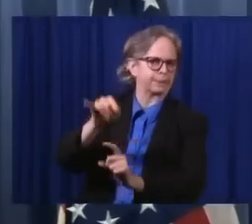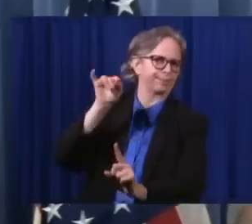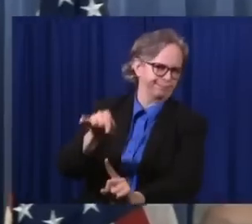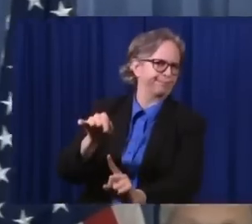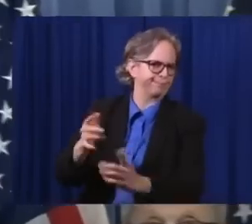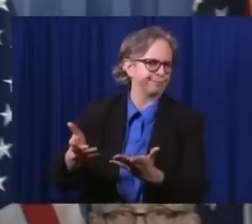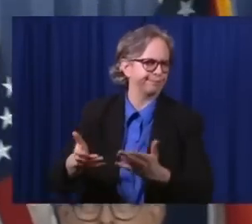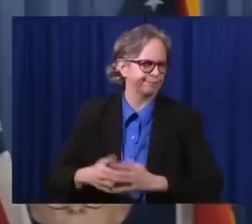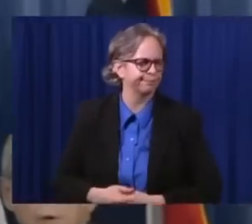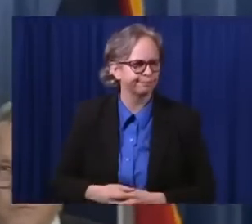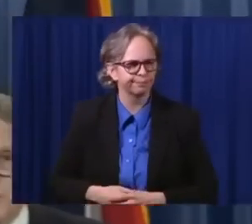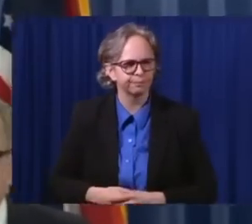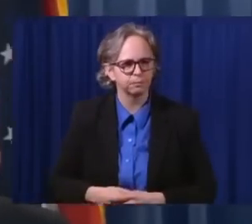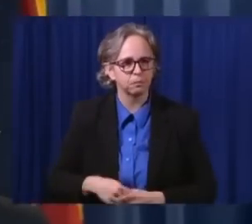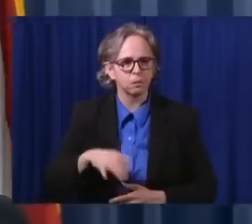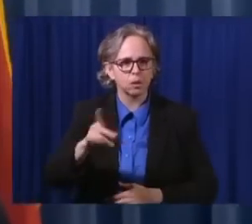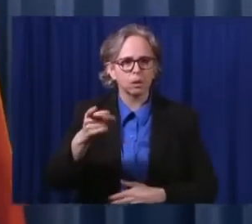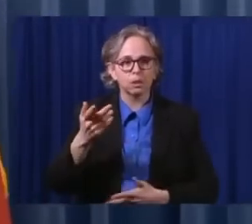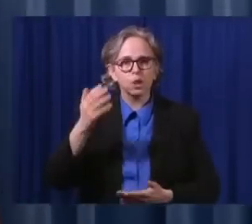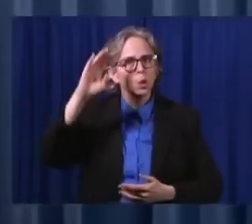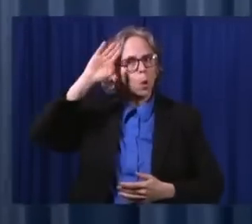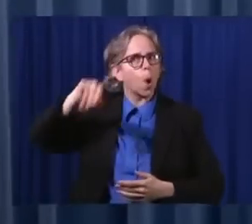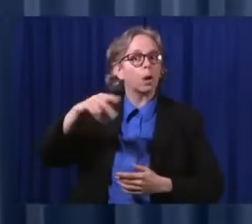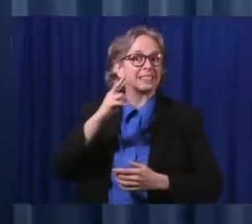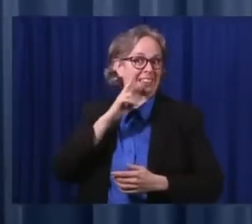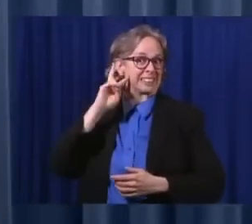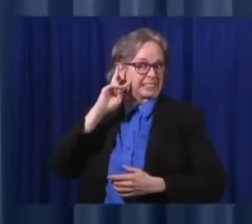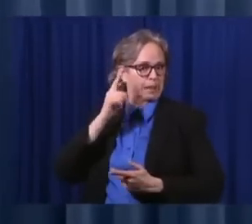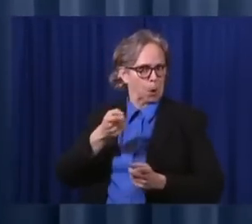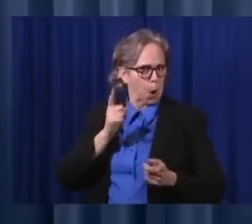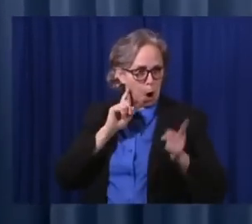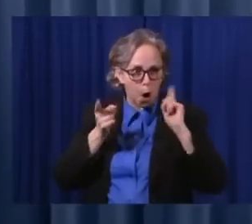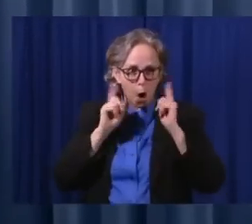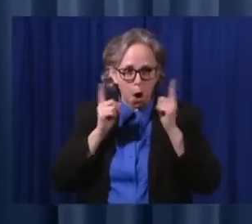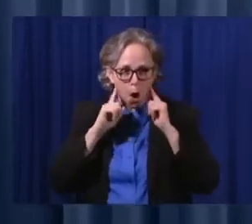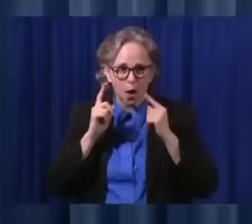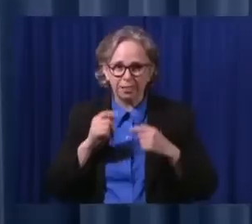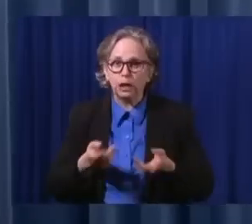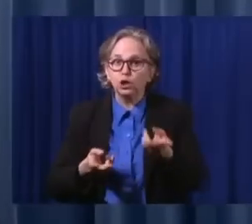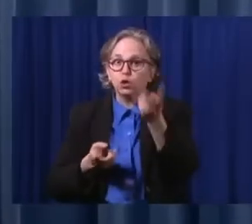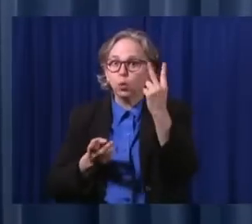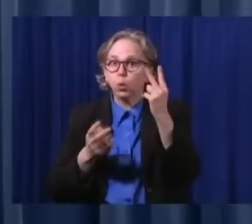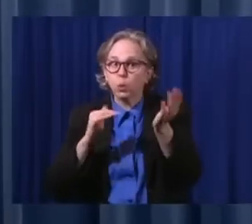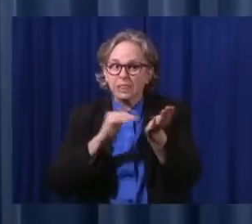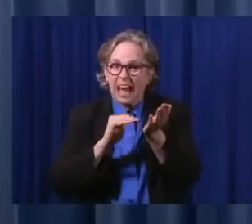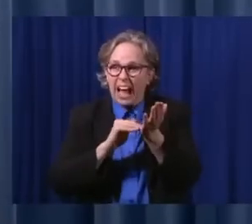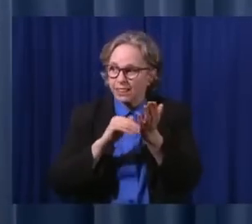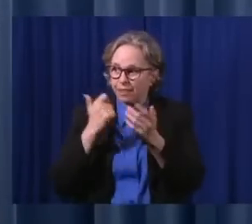other day from our two doctors who came in on Skype,